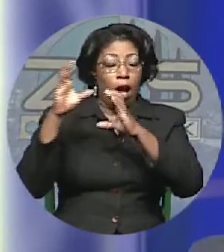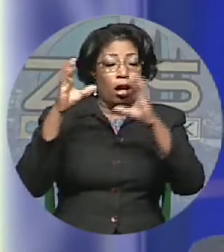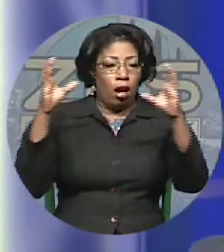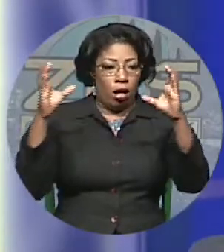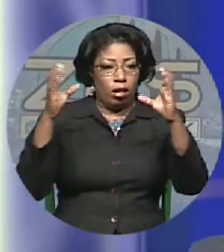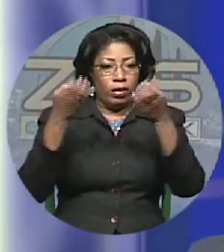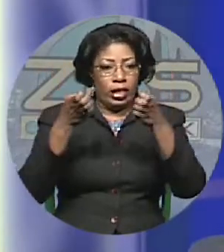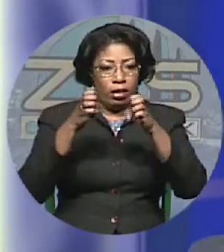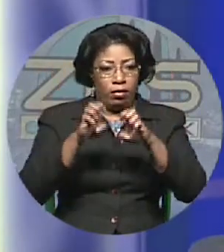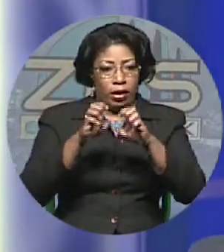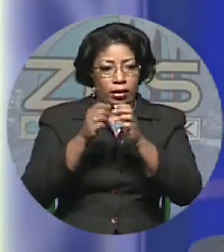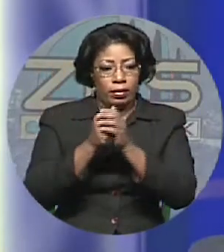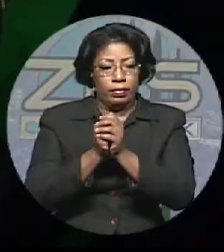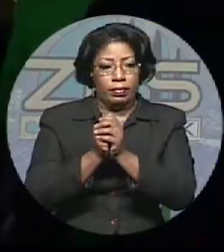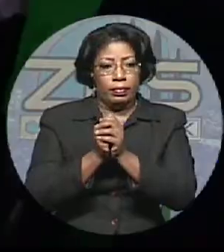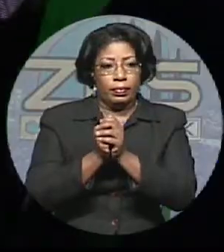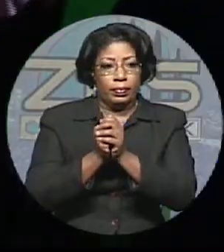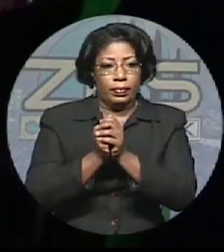party or what.